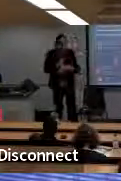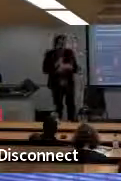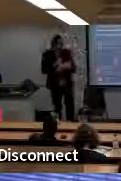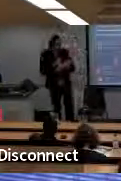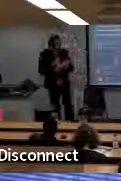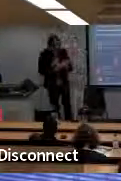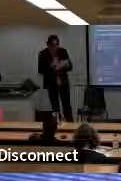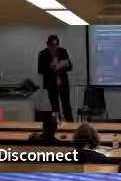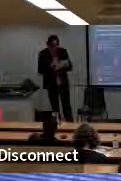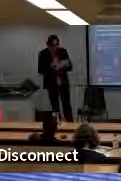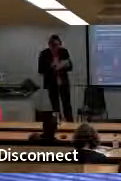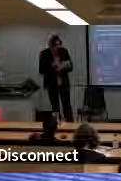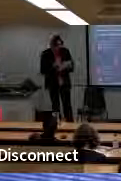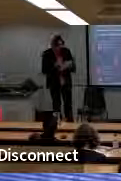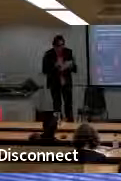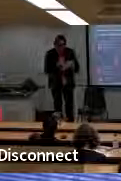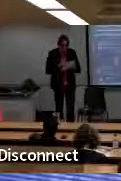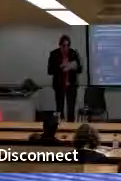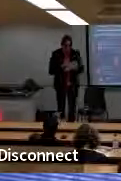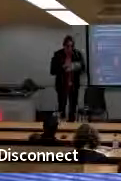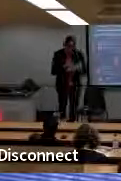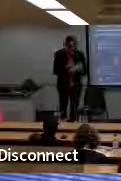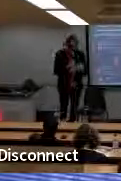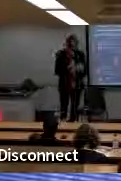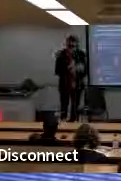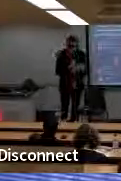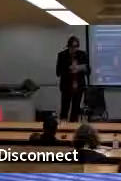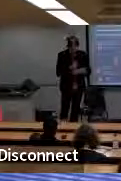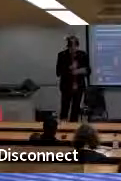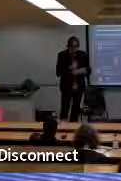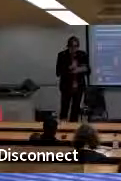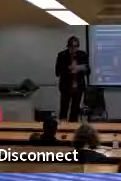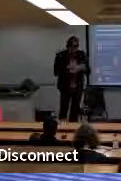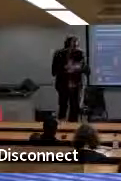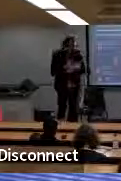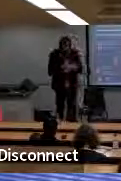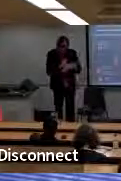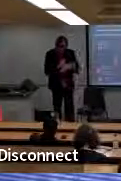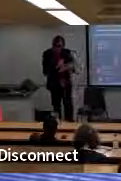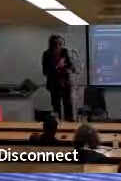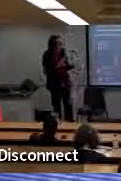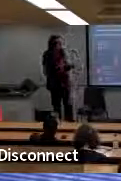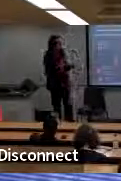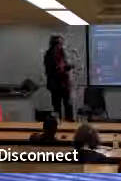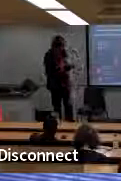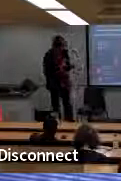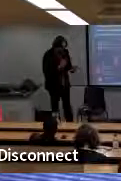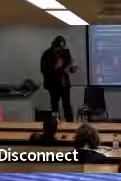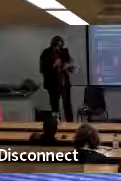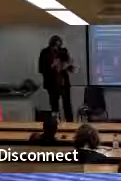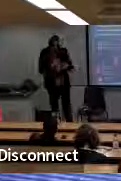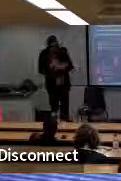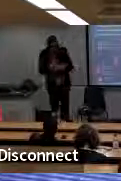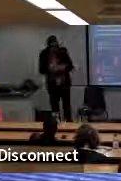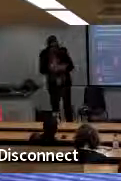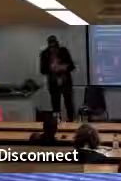of Sao Paulo, Karen Mossberger, Frank and June Sackton, Professor at Arizona State University, and our own Mike Savage, a